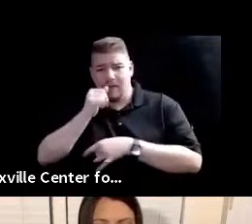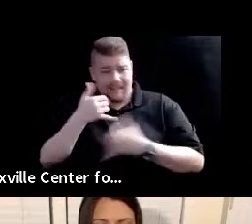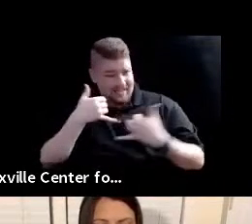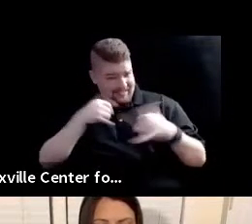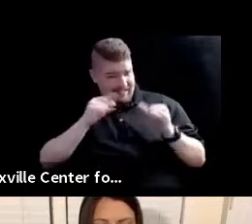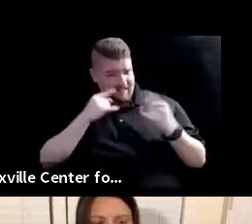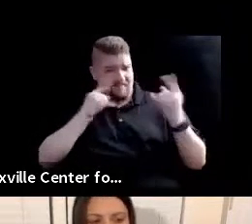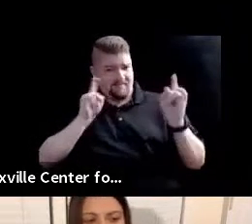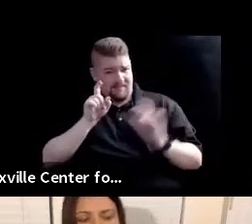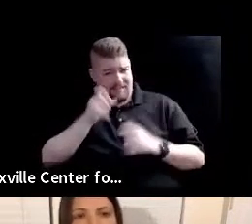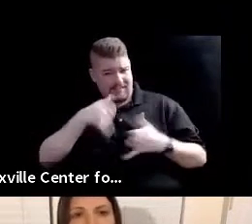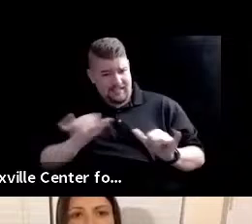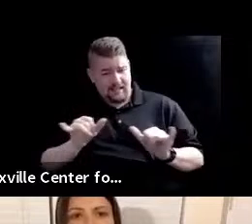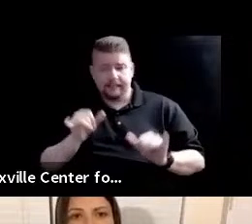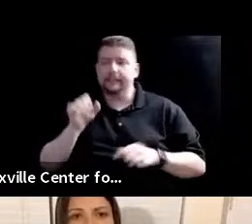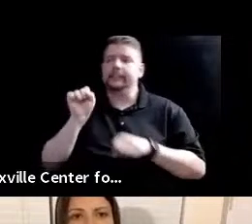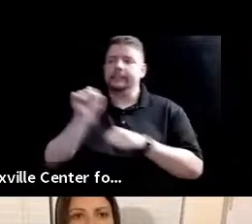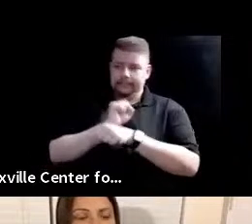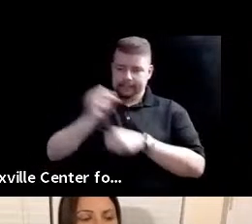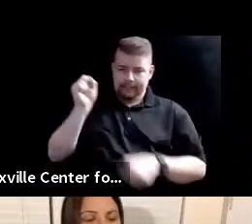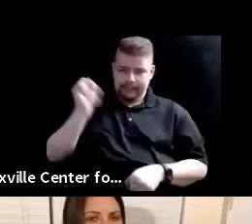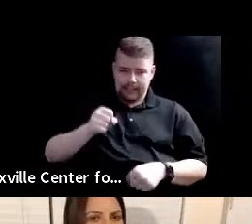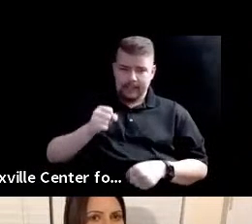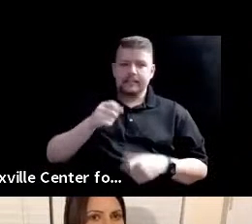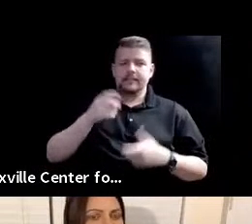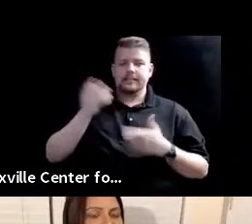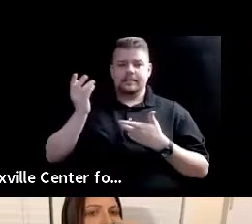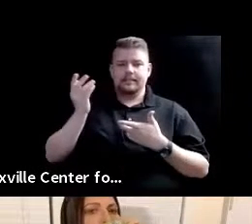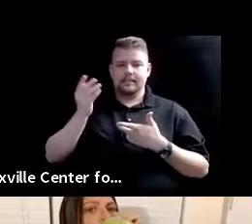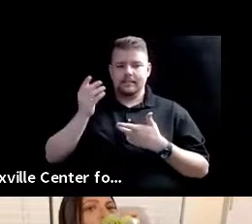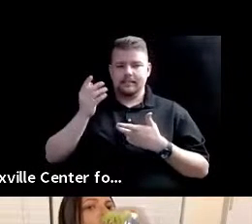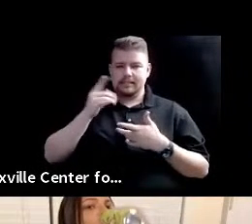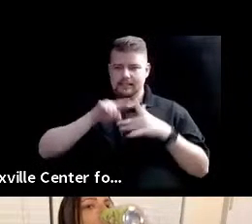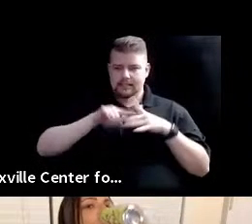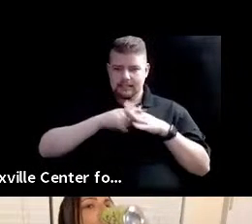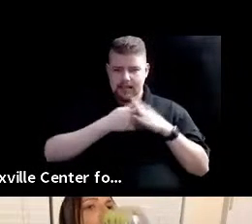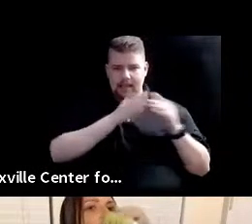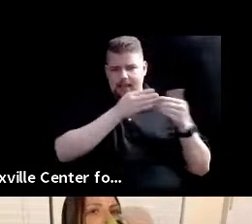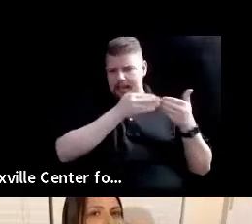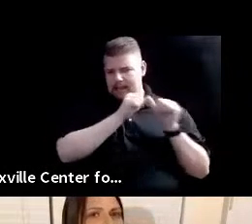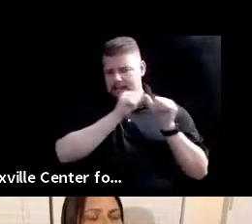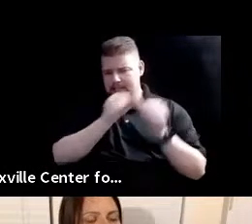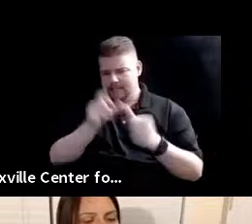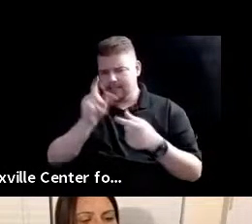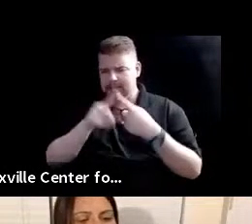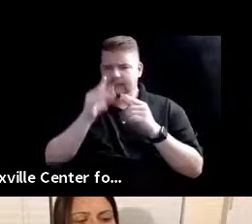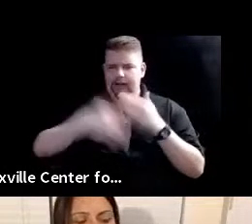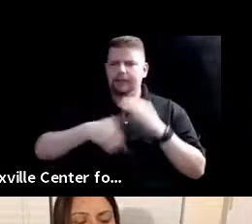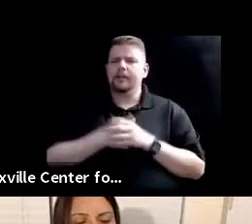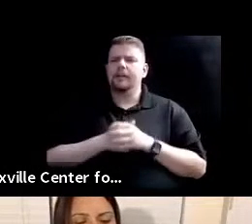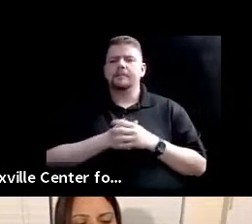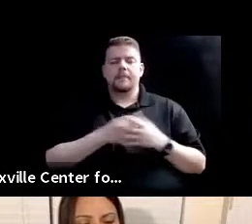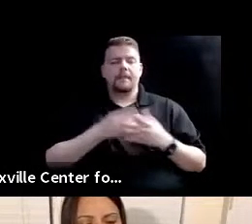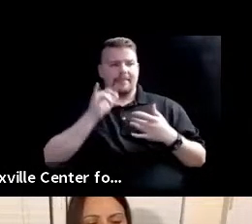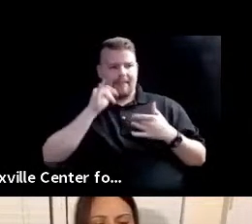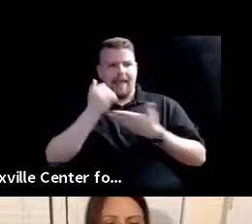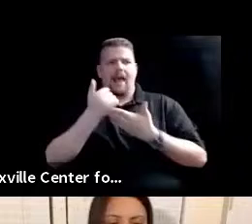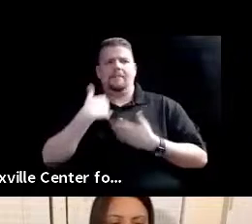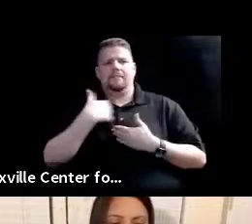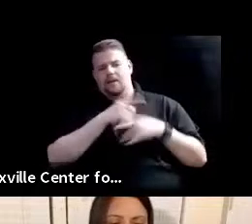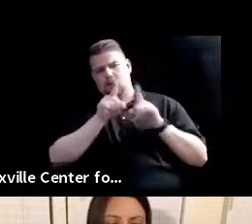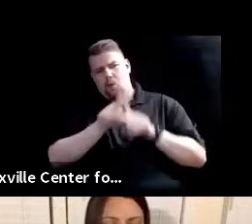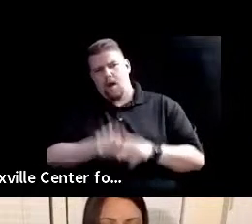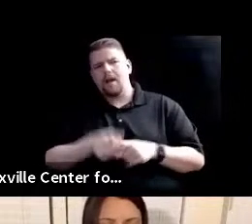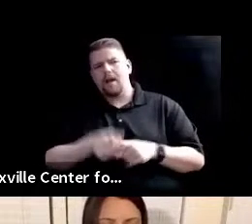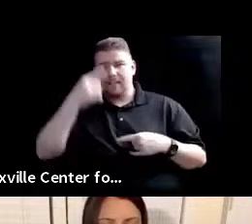effect? It is. It stays in effect till the I think that helps as well. So I think it's just something that we